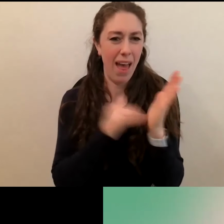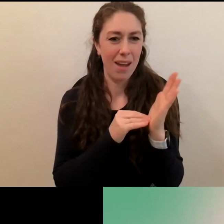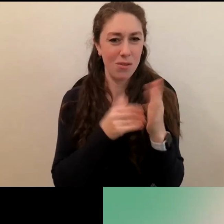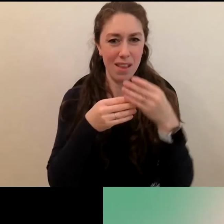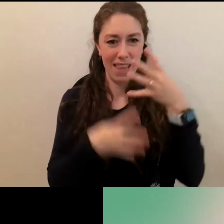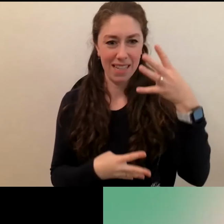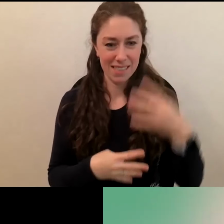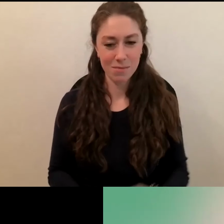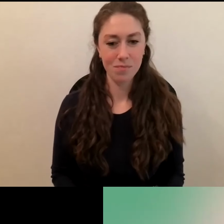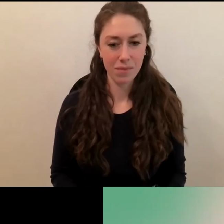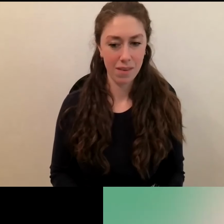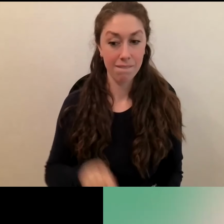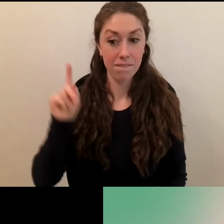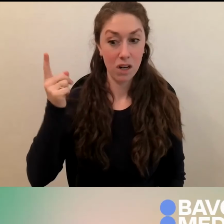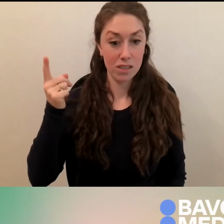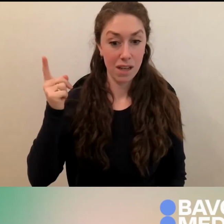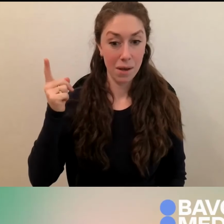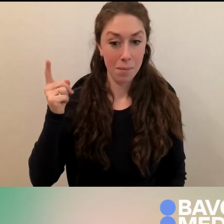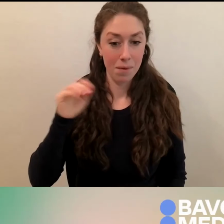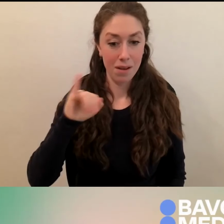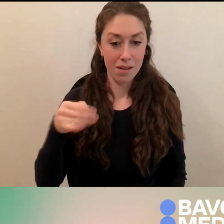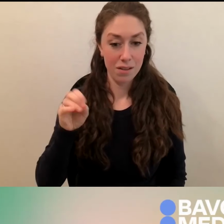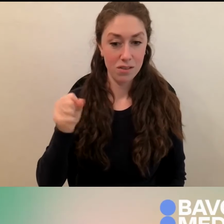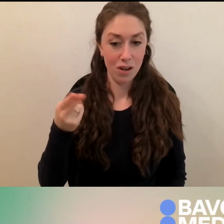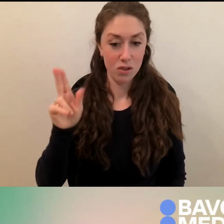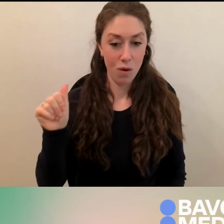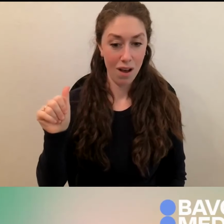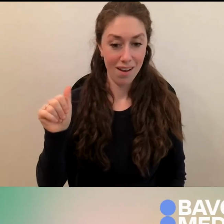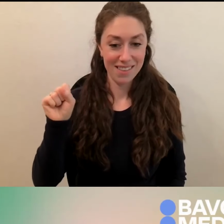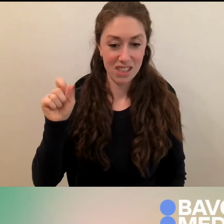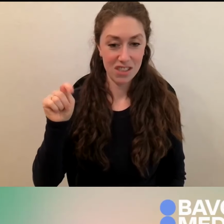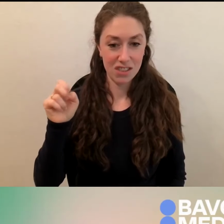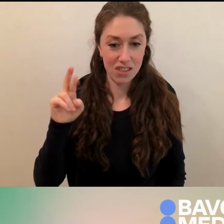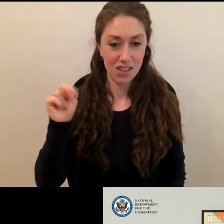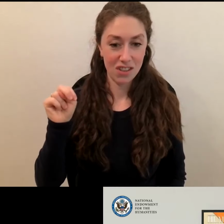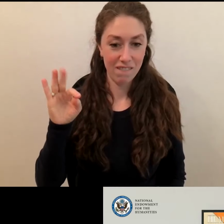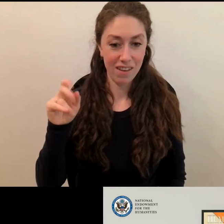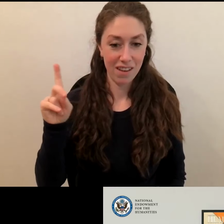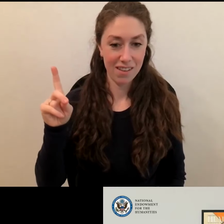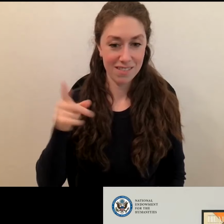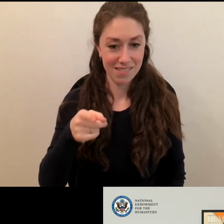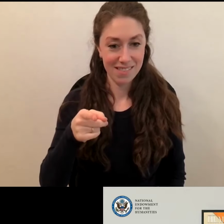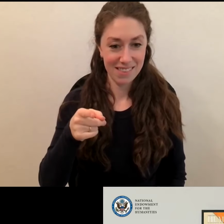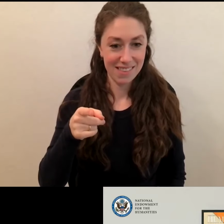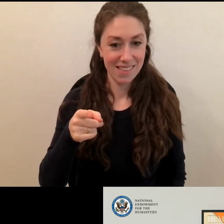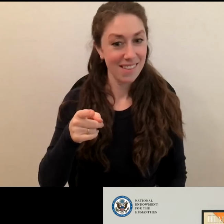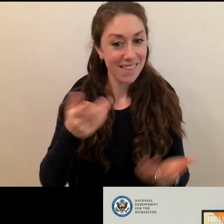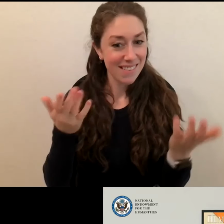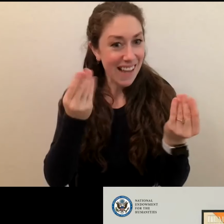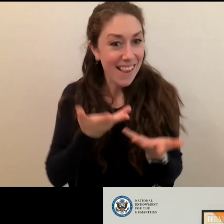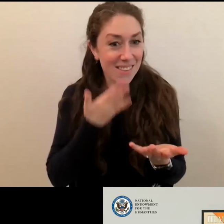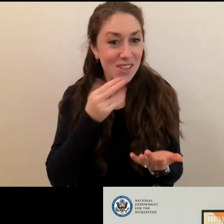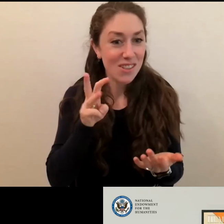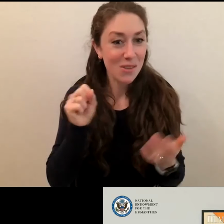So first up, Joshua Sternfeld from the National Endowment for the Humanities. Let us know what's the good